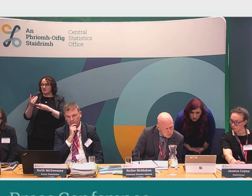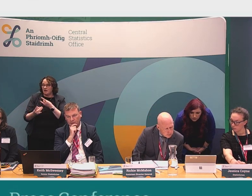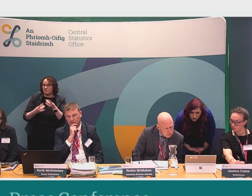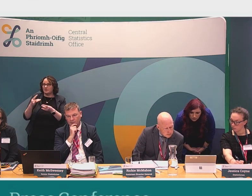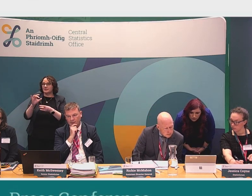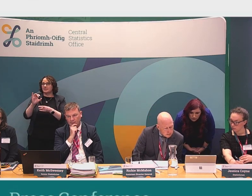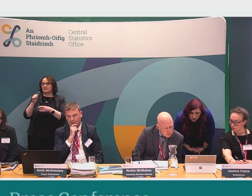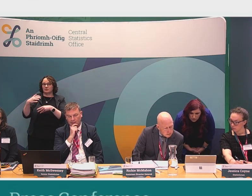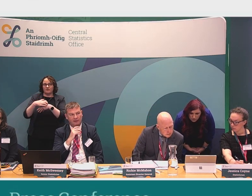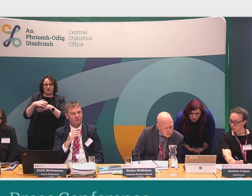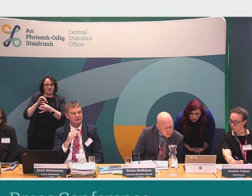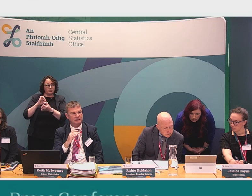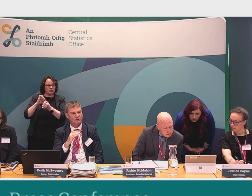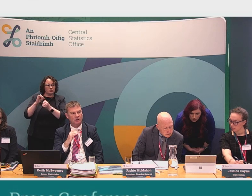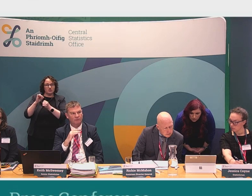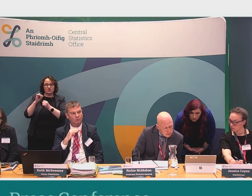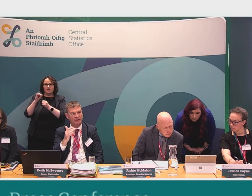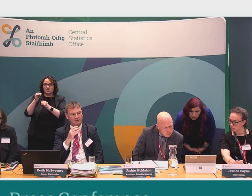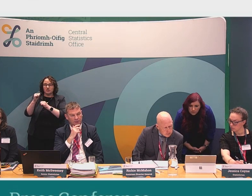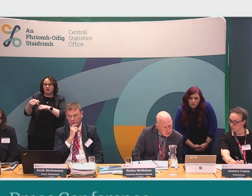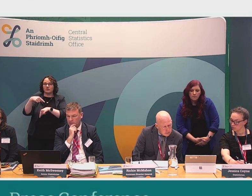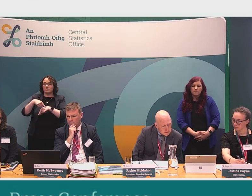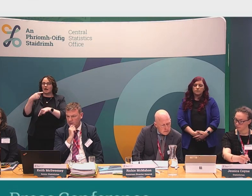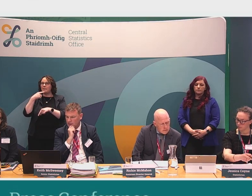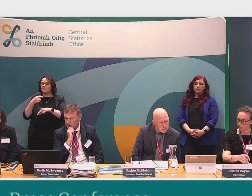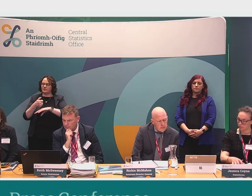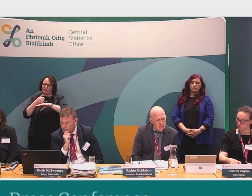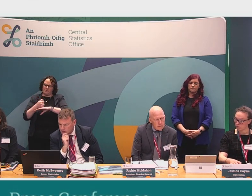we've kind of given a clear presentation of a new baseline now for Ireland.